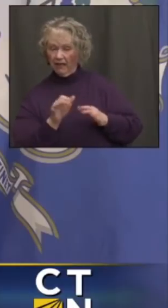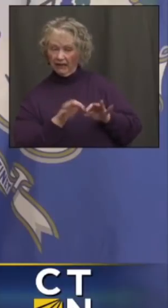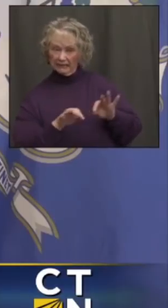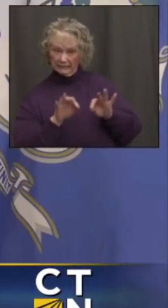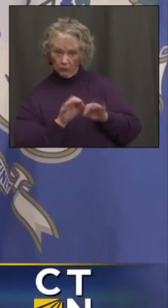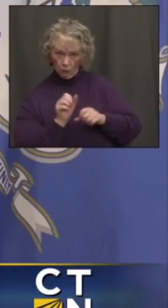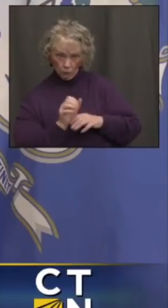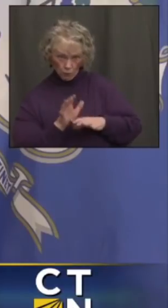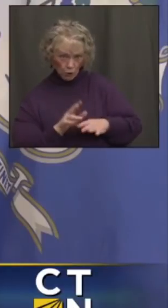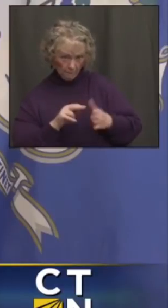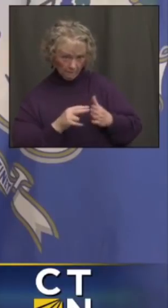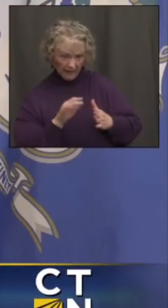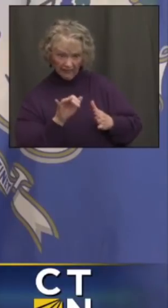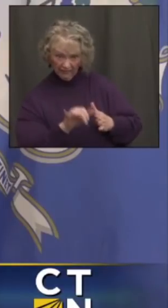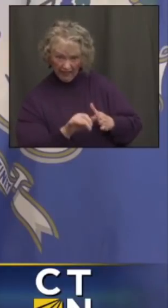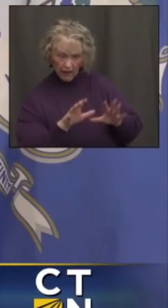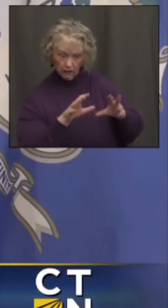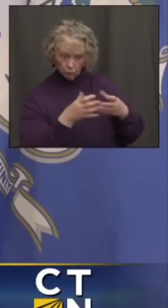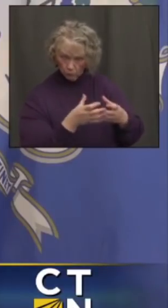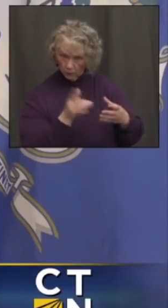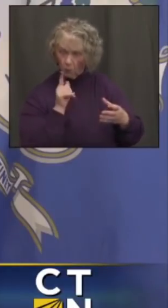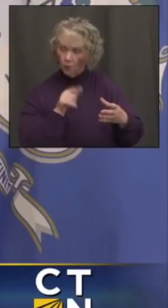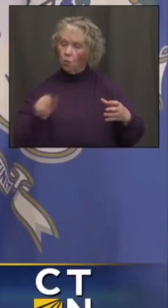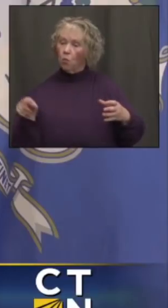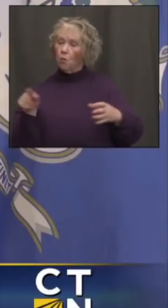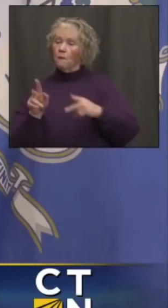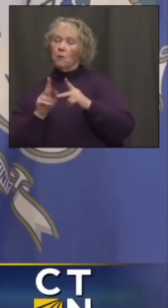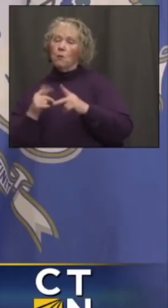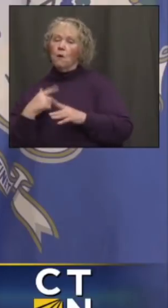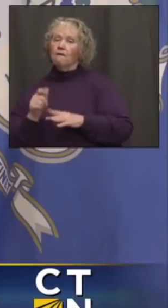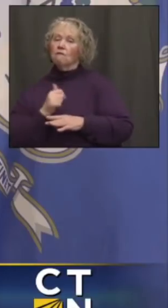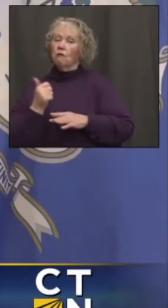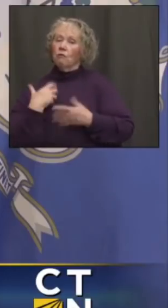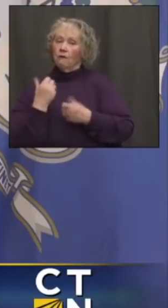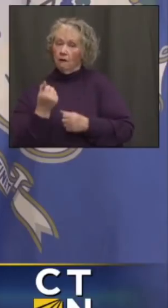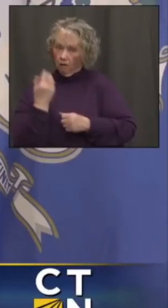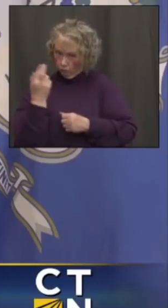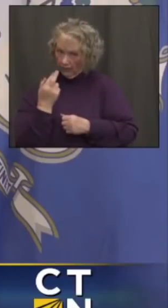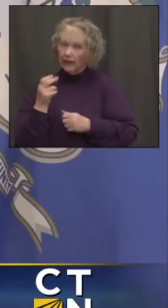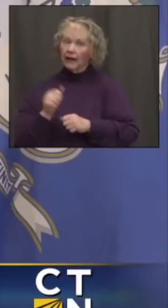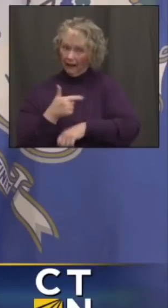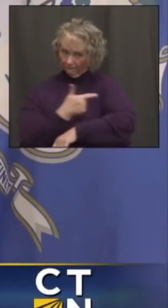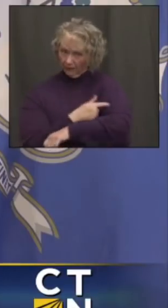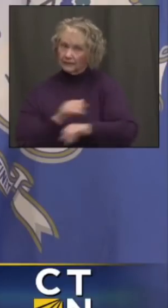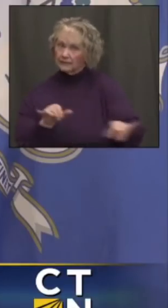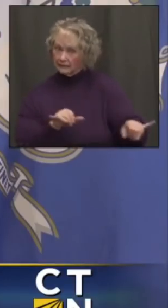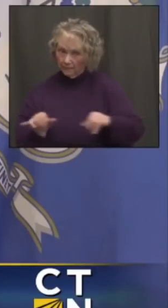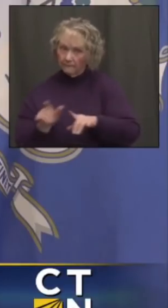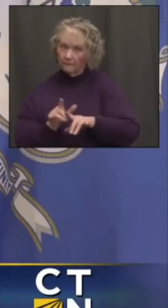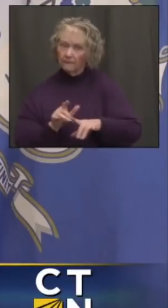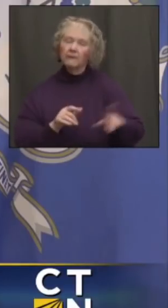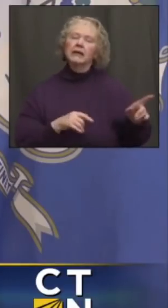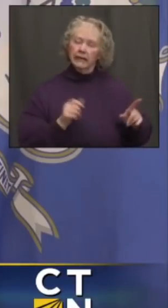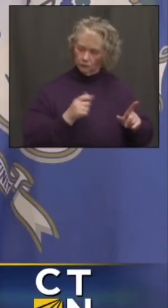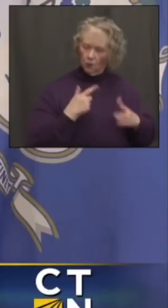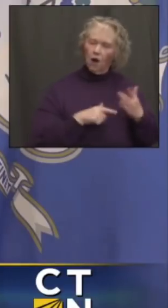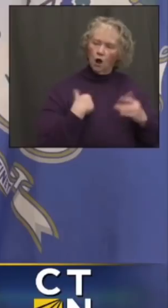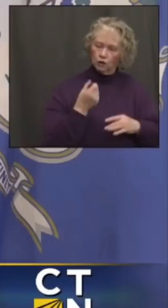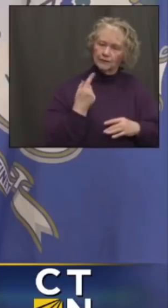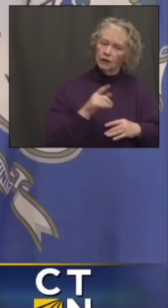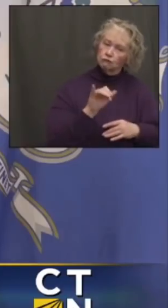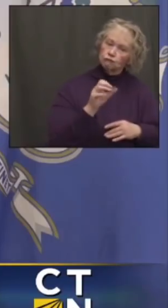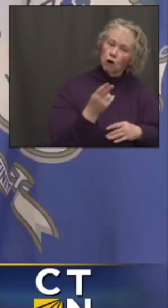lot more dangerous. So does that mean, just to clarify, that you're saying like in about 10 days, we're going to have an announcement on